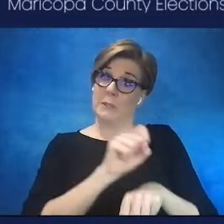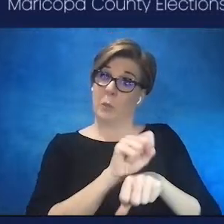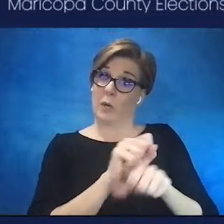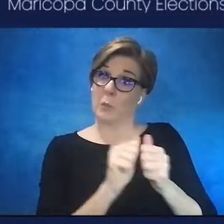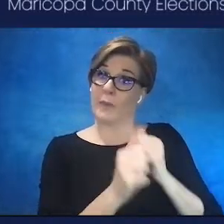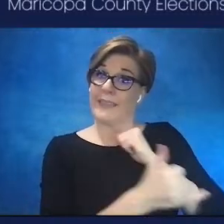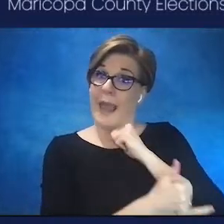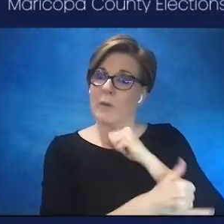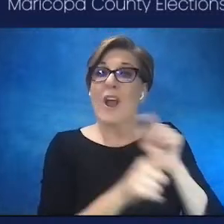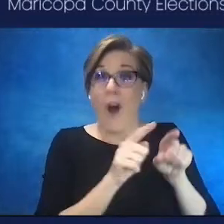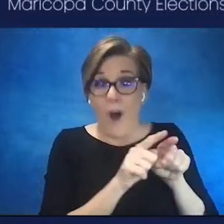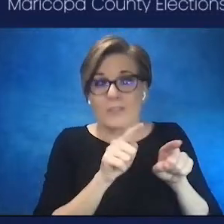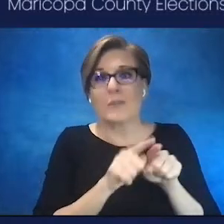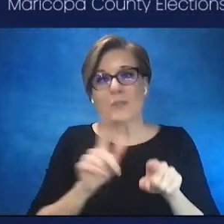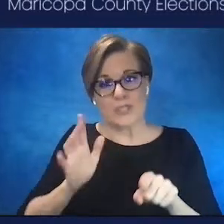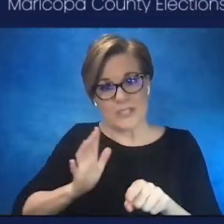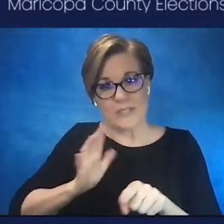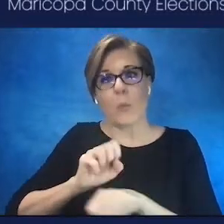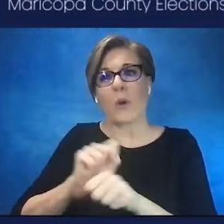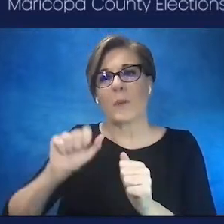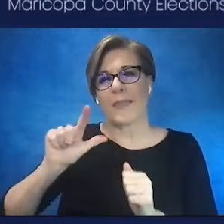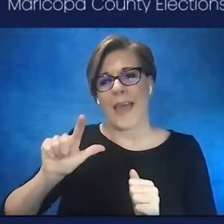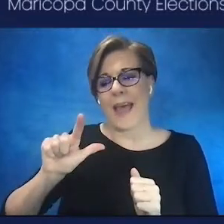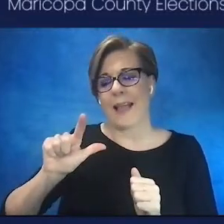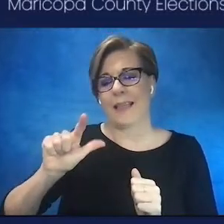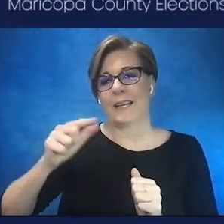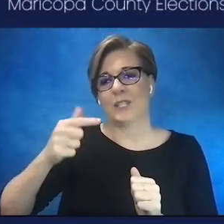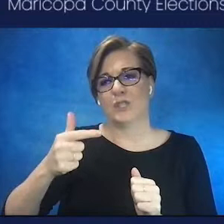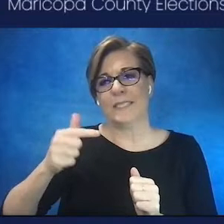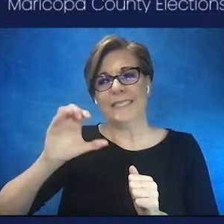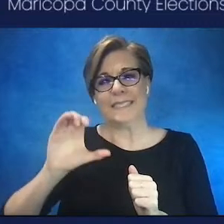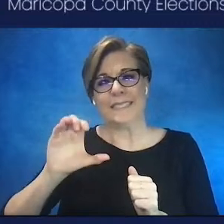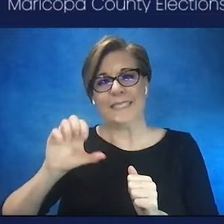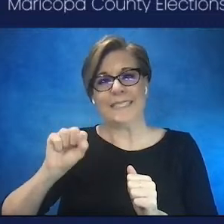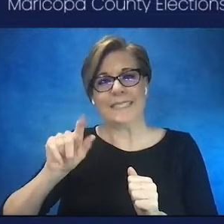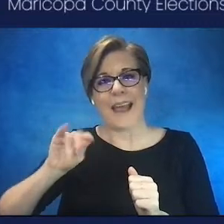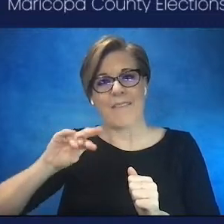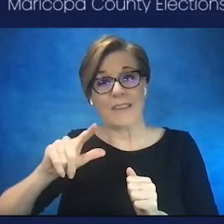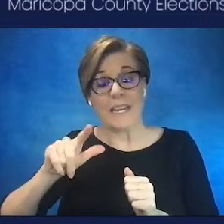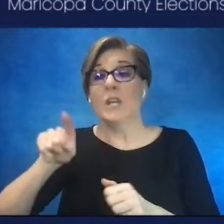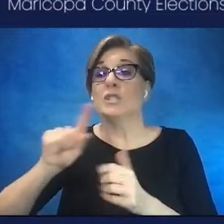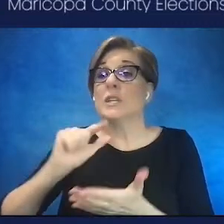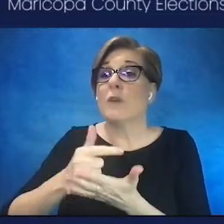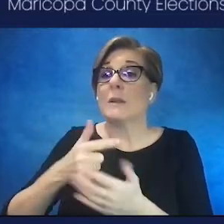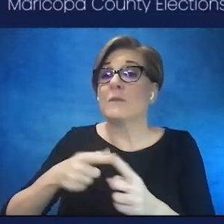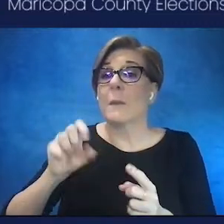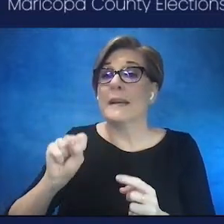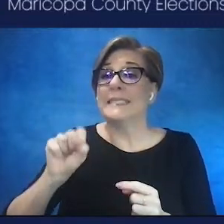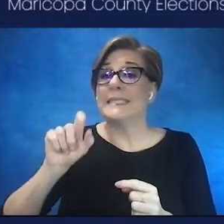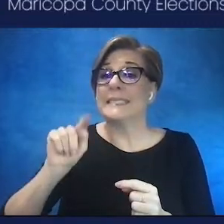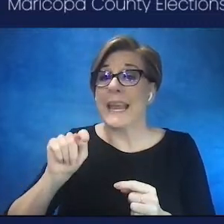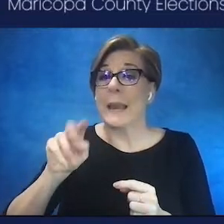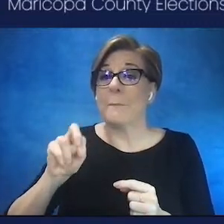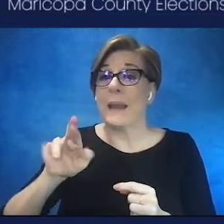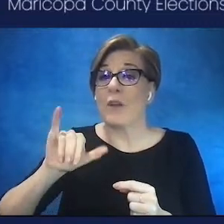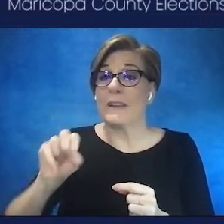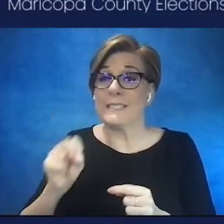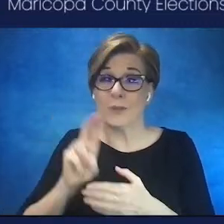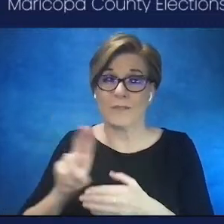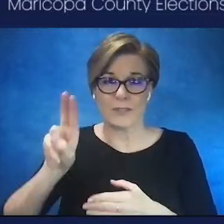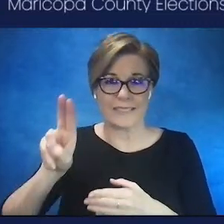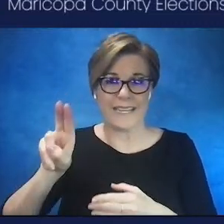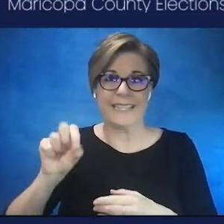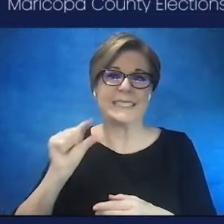with the county, she was a branch manager with LGC Staffing and graduated from St. Mary's University in San